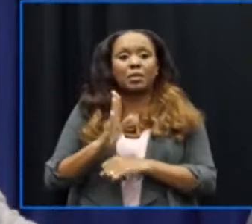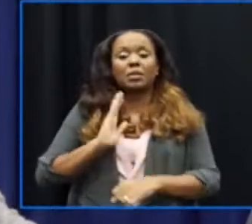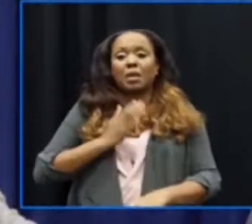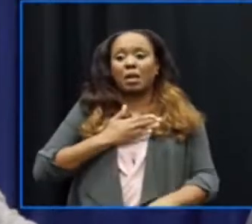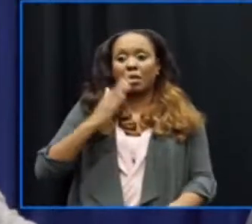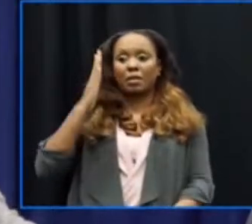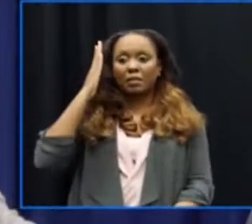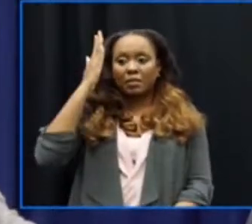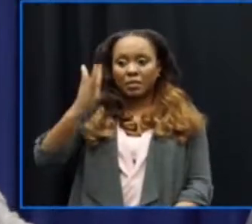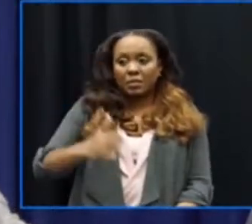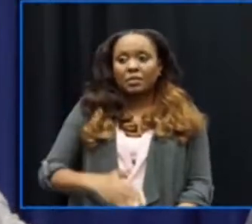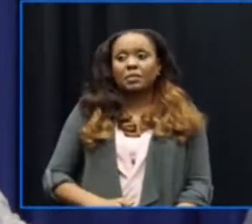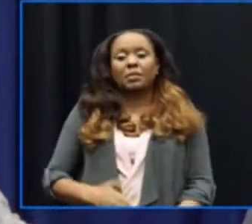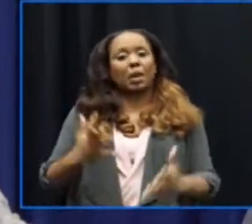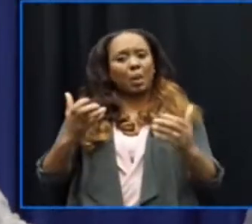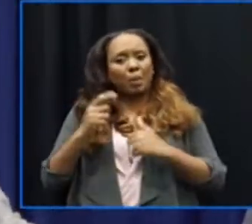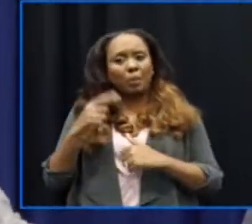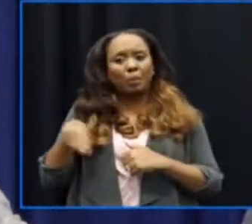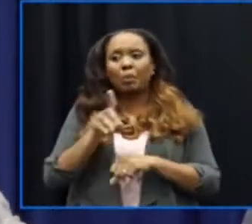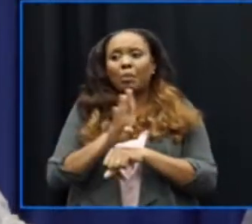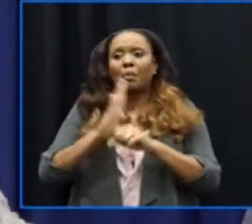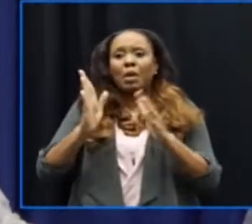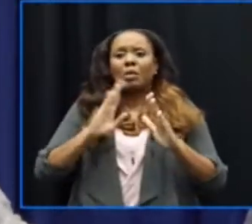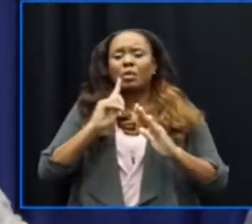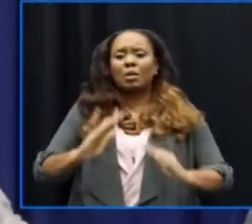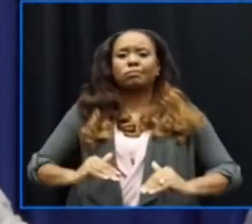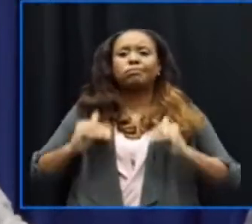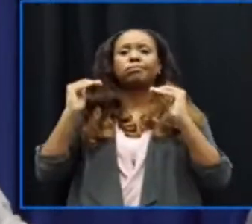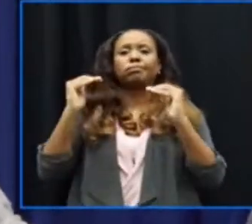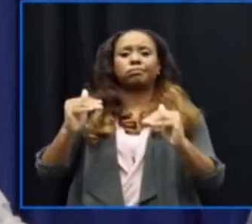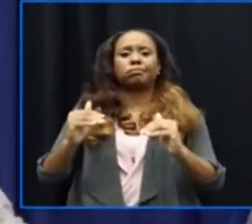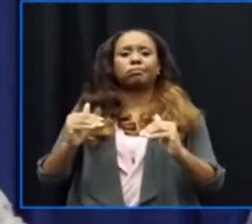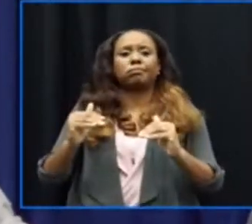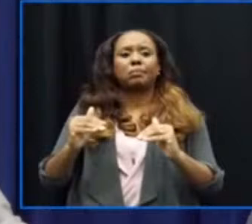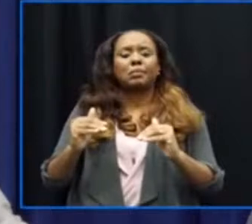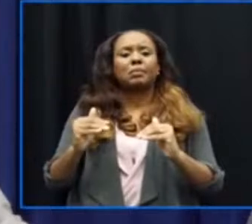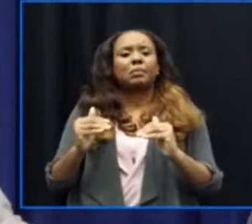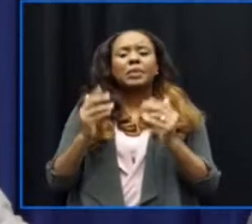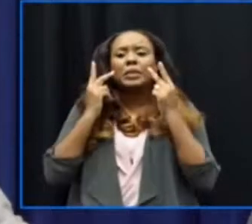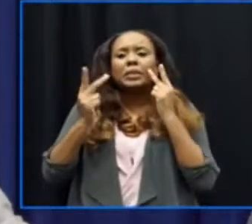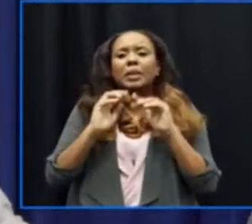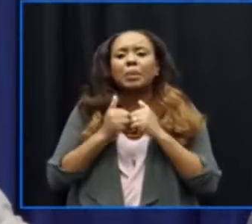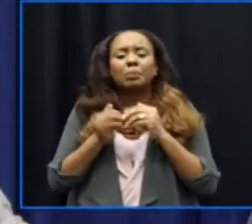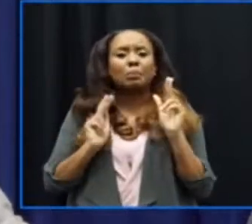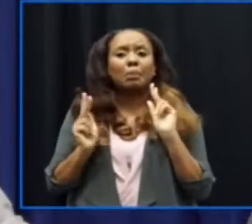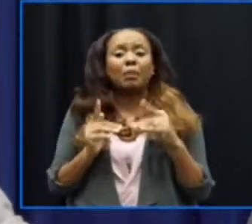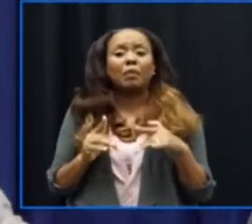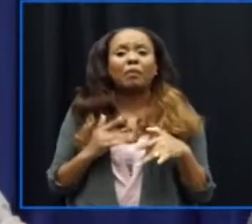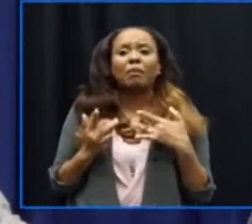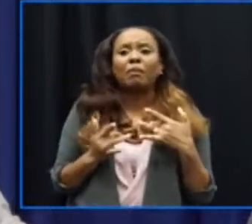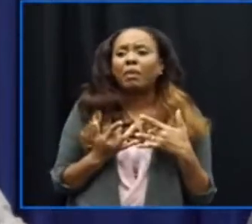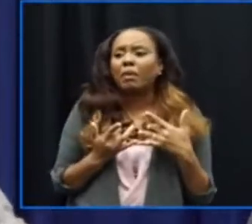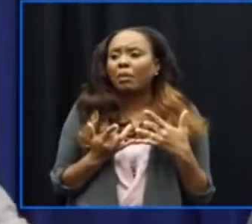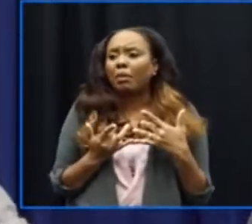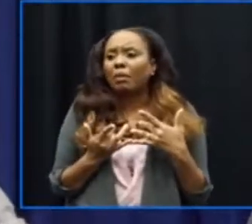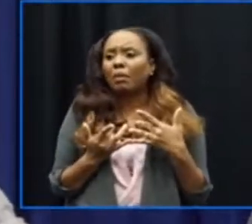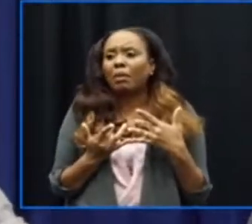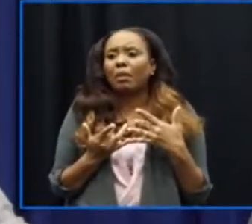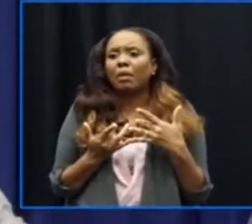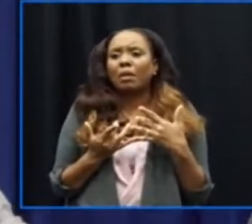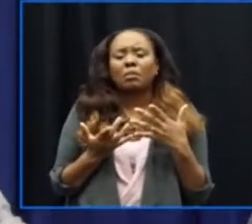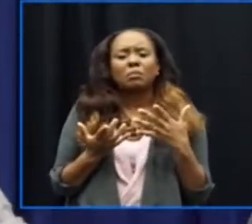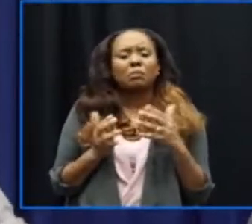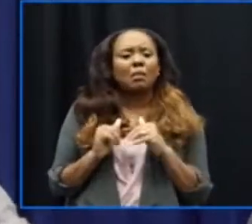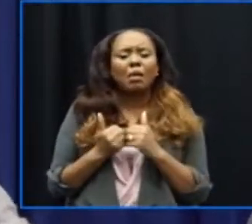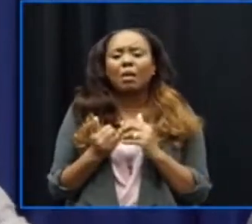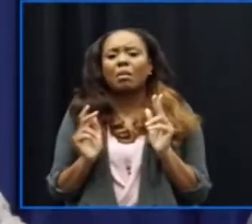asking Barbadians to step up to the plate and let us hear what people feel and the combinations and permutations